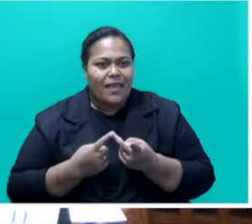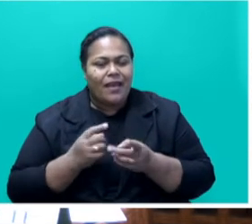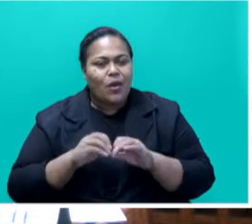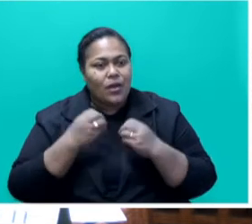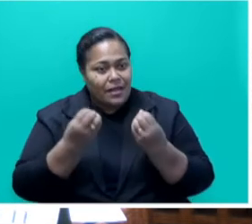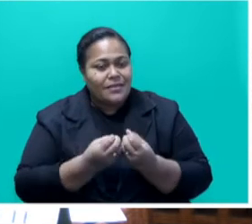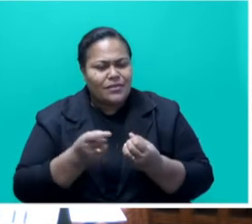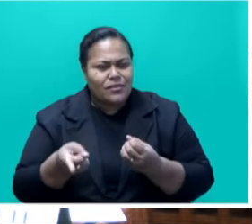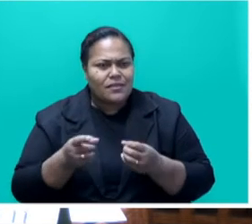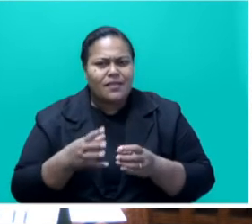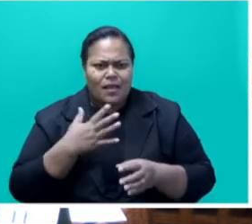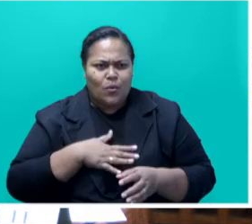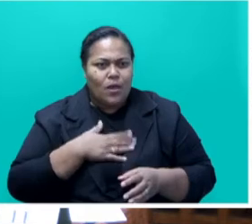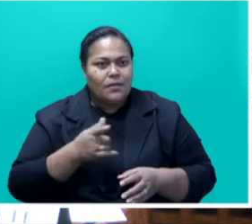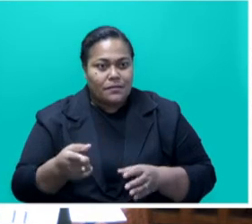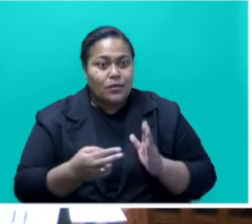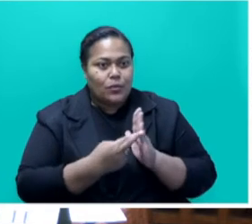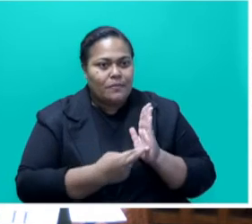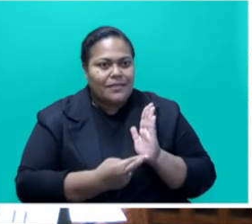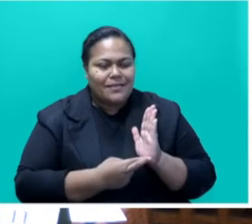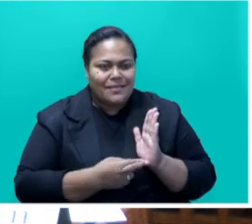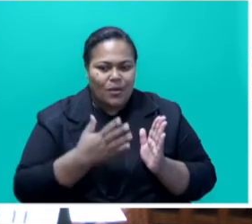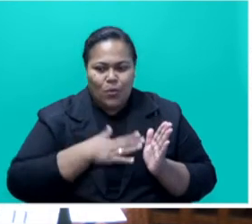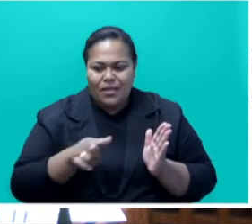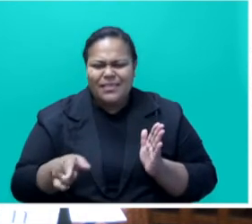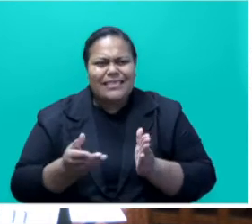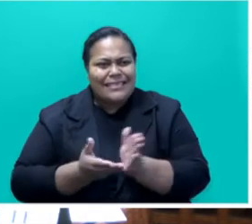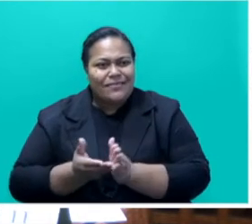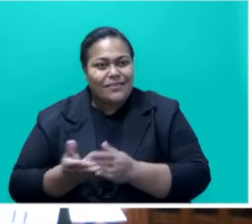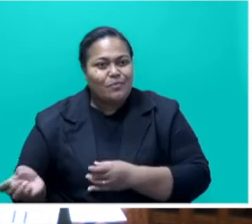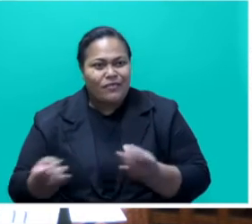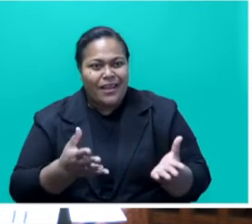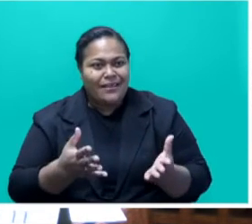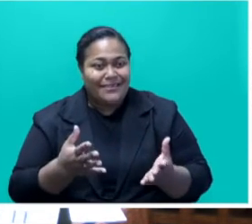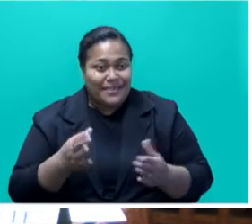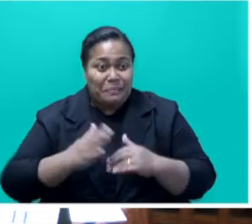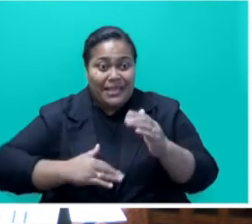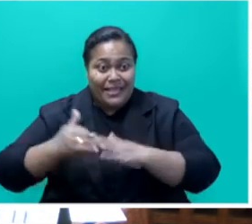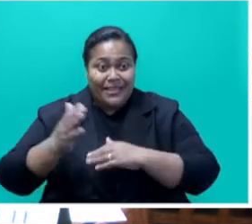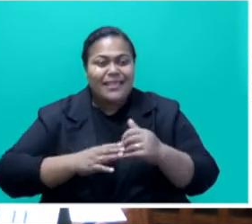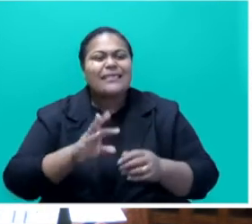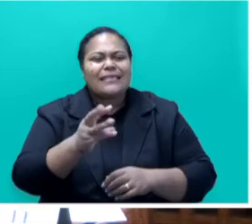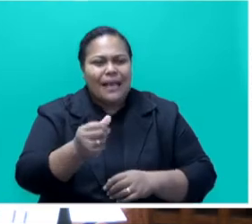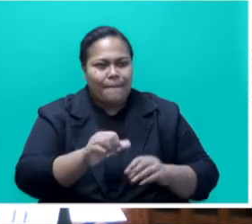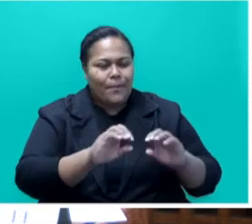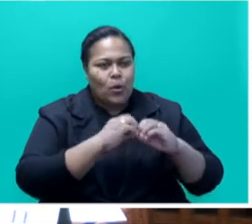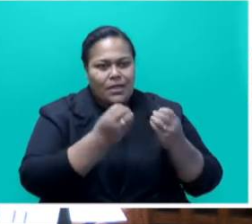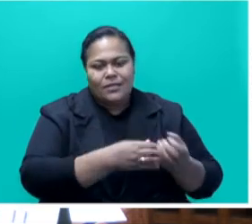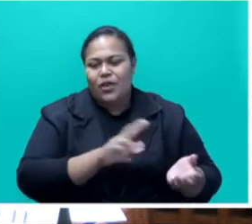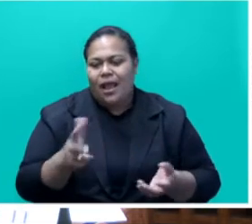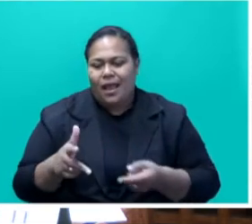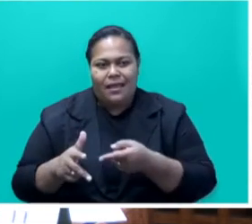organizations that also prefer the services provided by the RFMF engineers. And lastly, Mr. Speaker, sir,